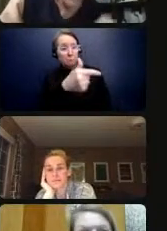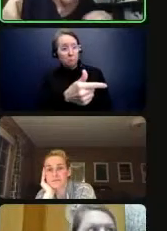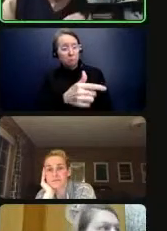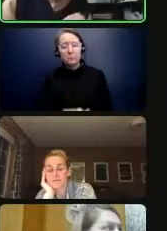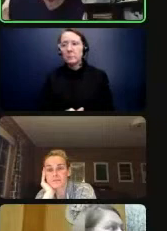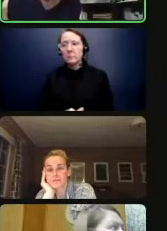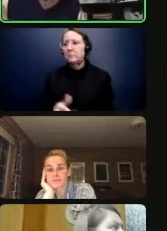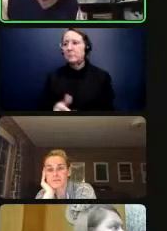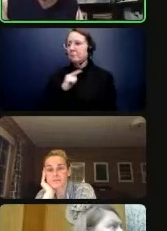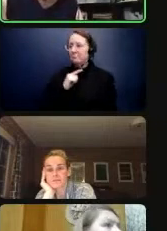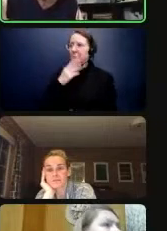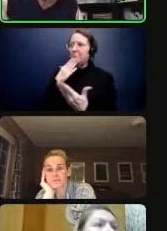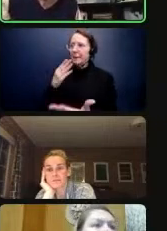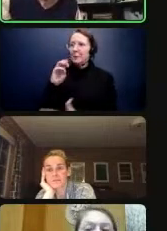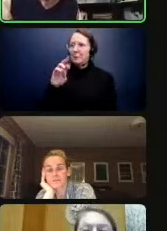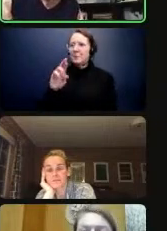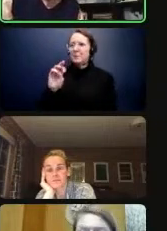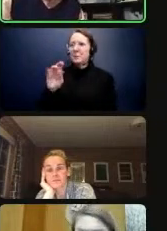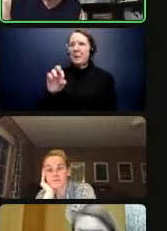Thank you, Mr. Mayor.